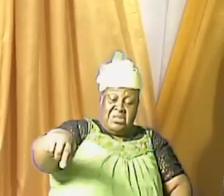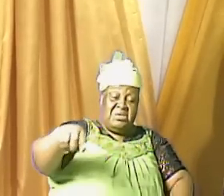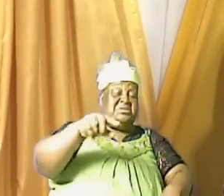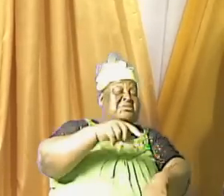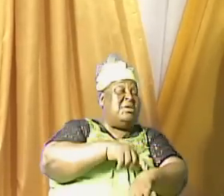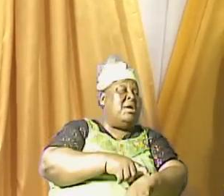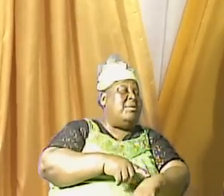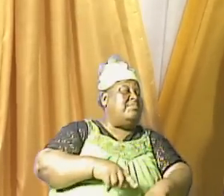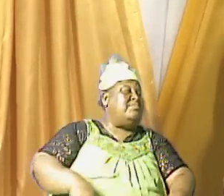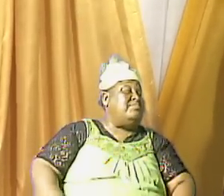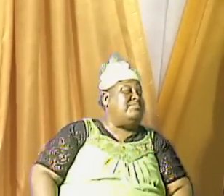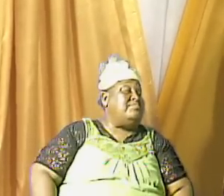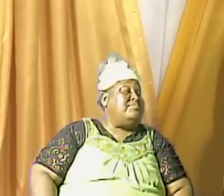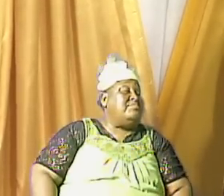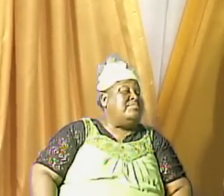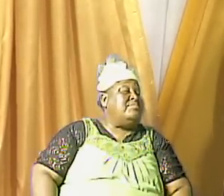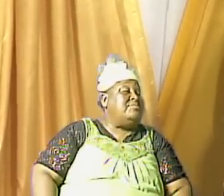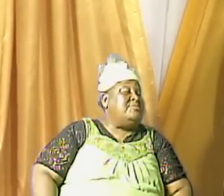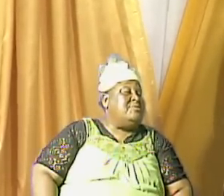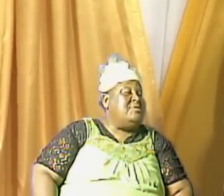at this time,